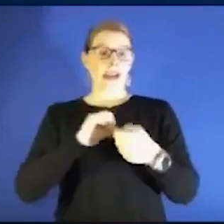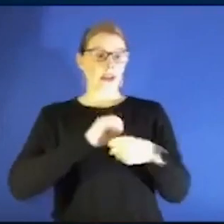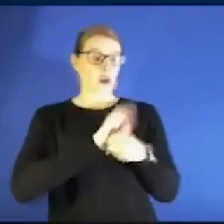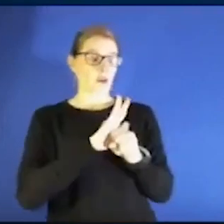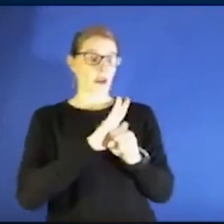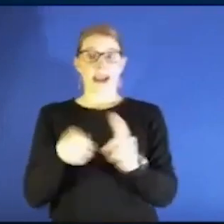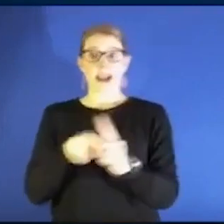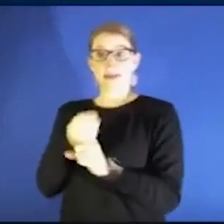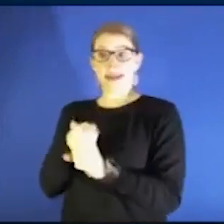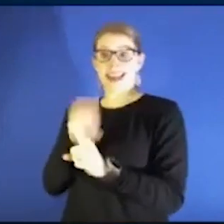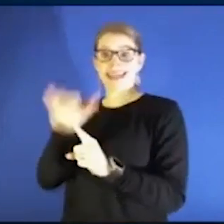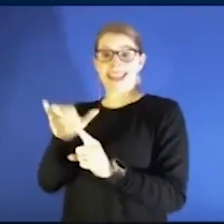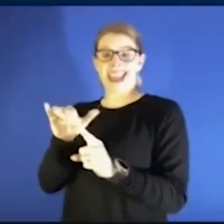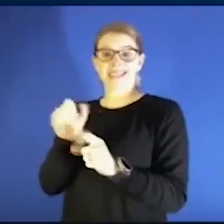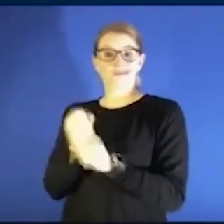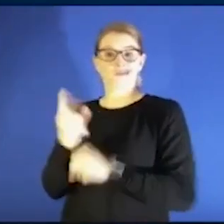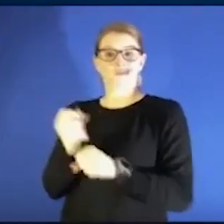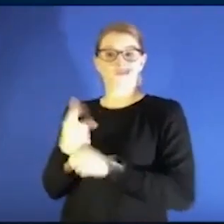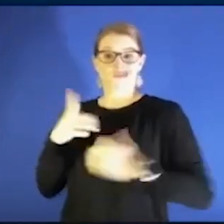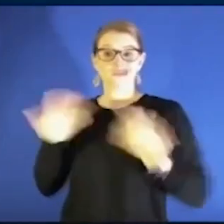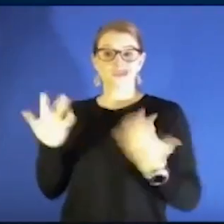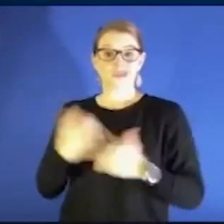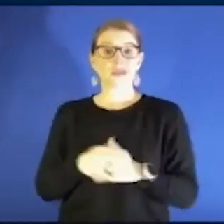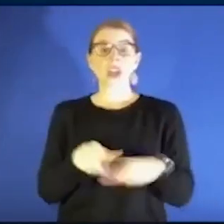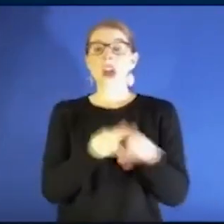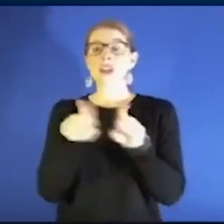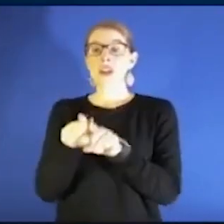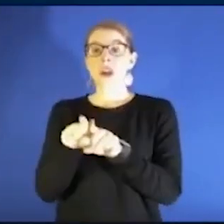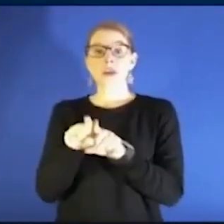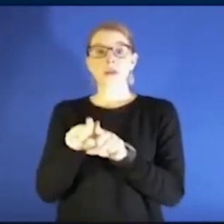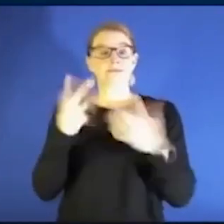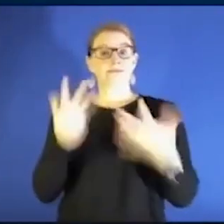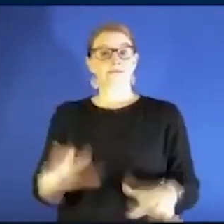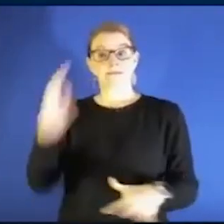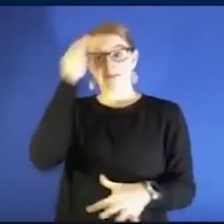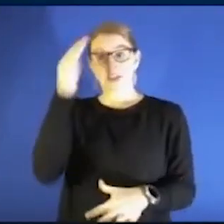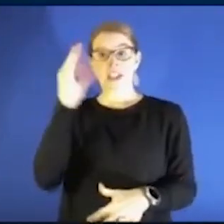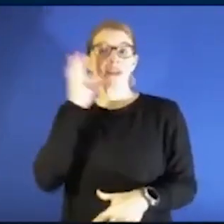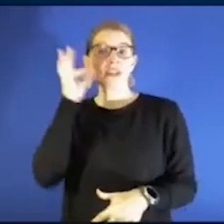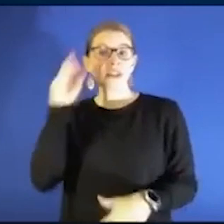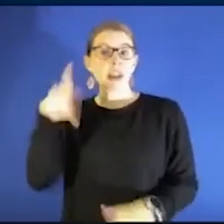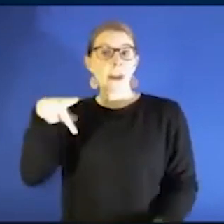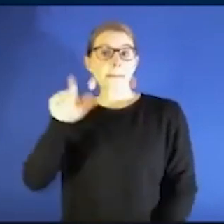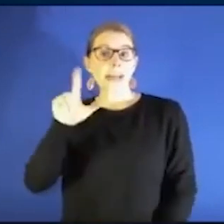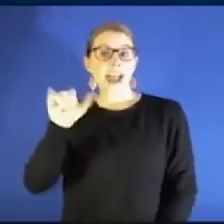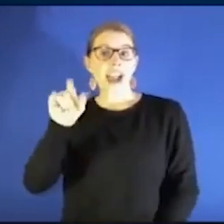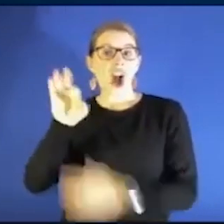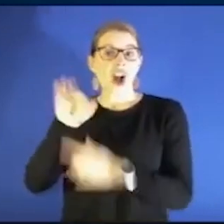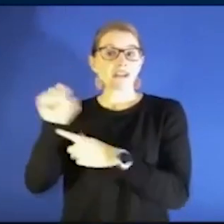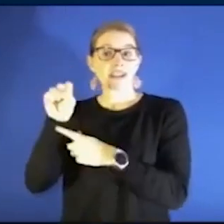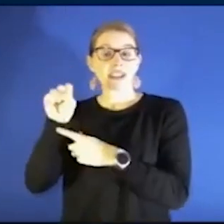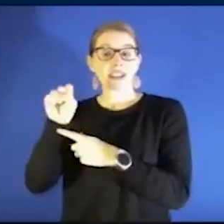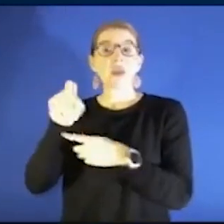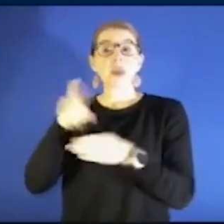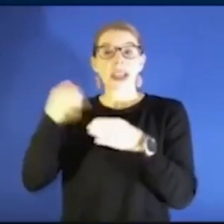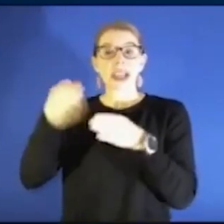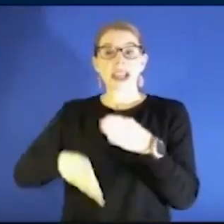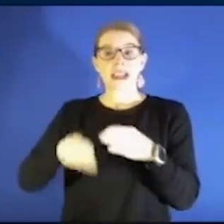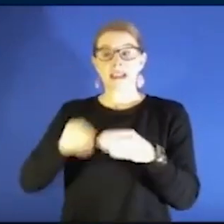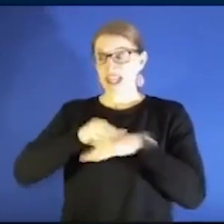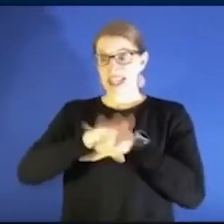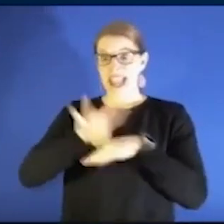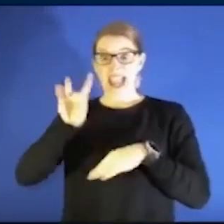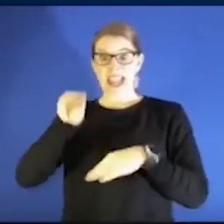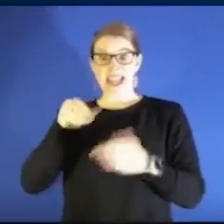that annual event. Plus, as we all know, it is playoff weekend for the Chiefs, and what effect will 80,000 fans from